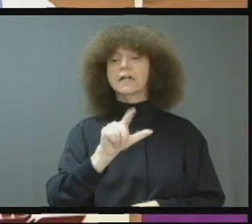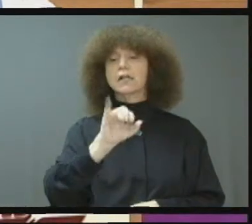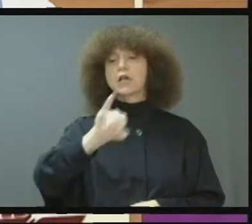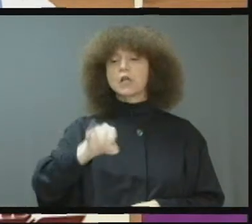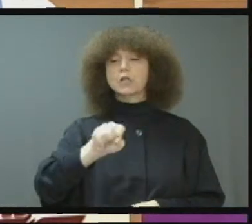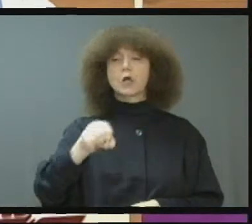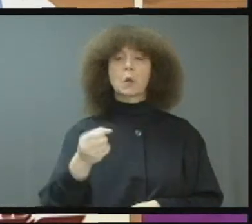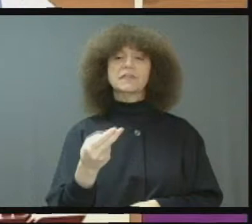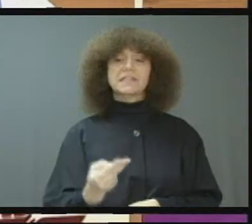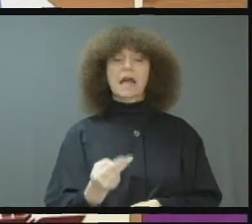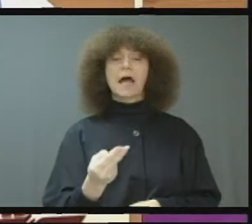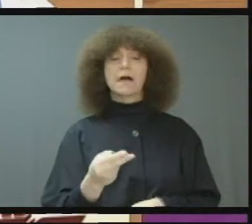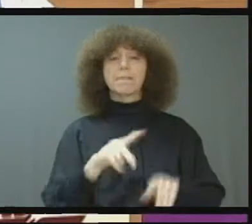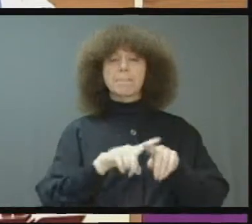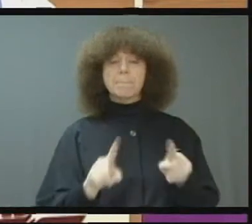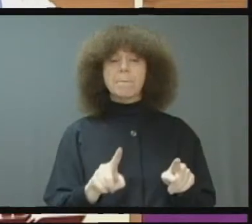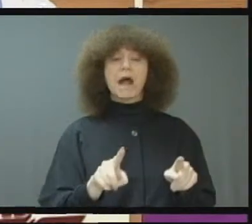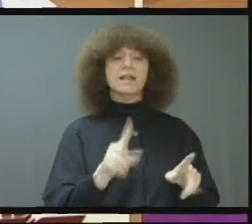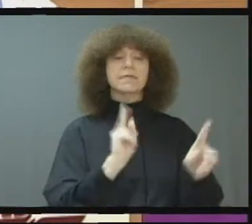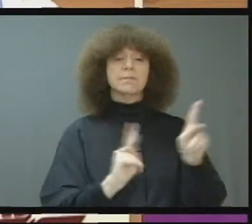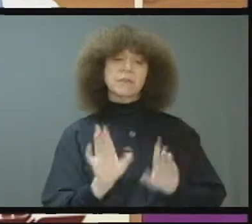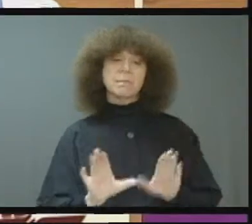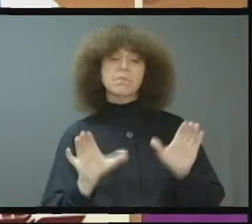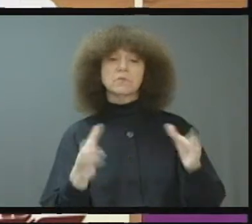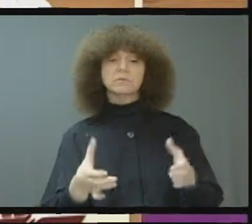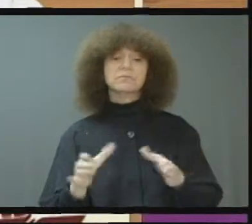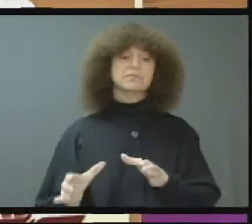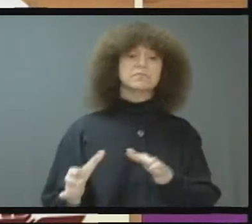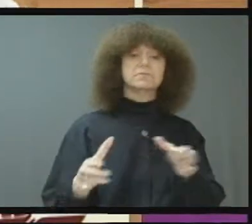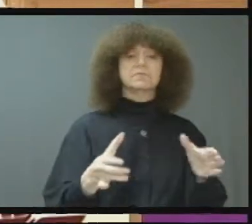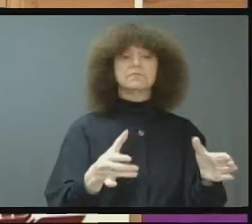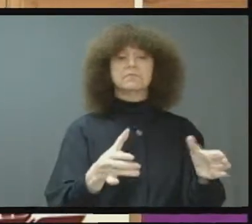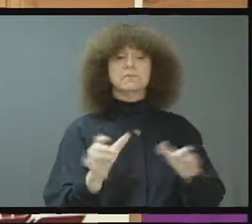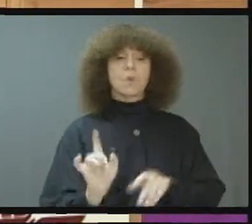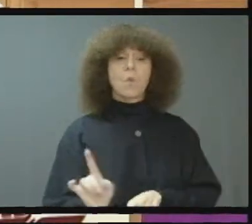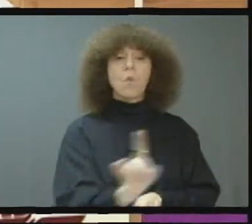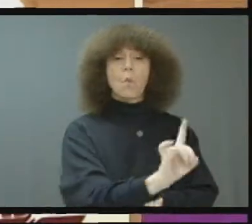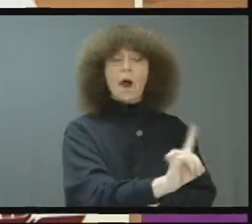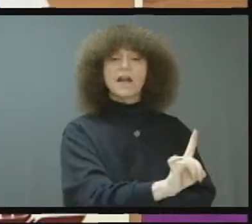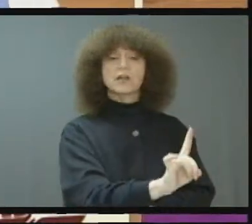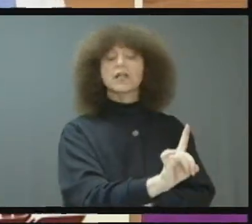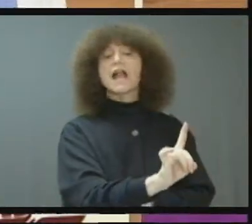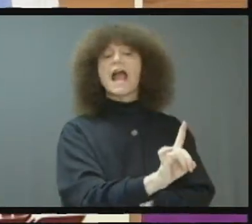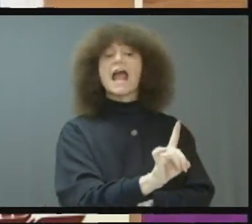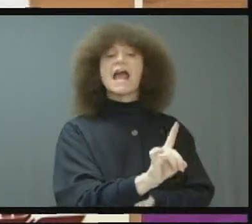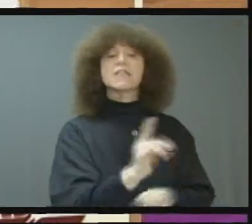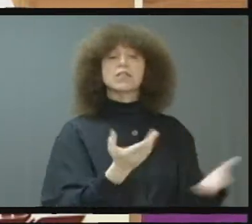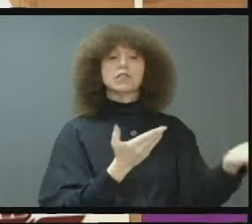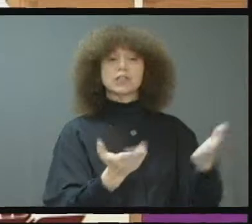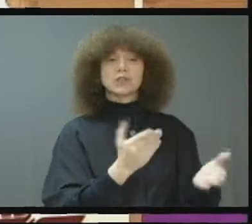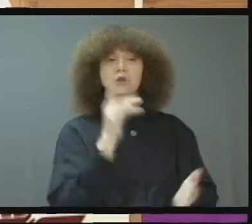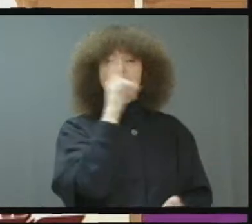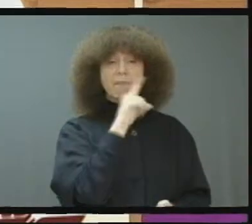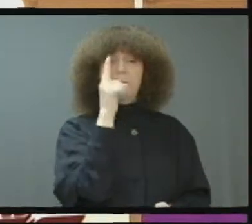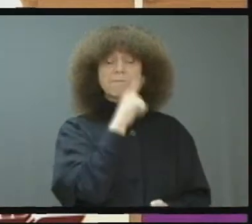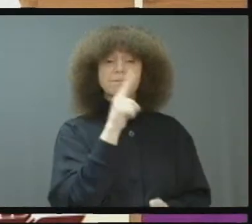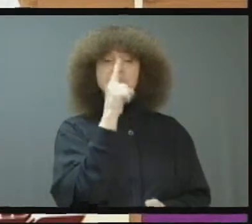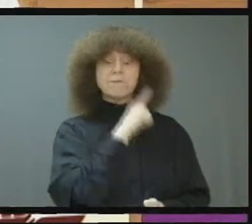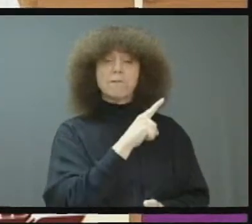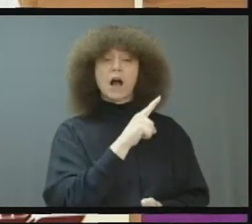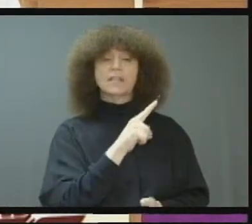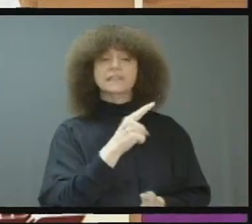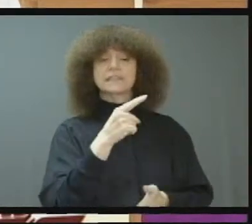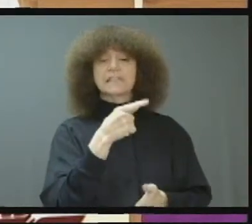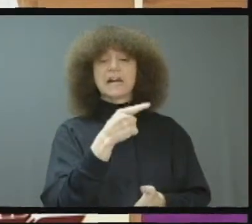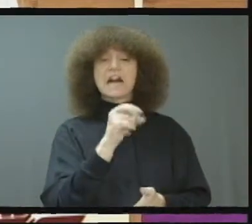to serve the Baals. The Baals were some of the false gods in that day. The